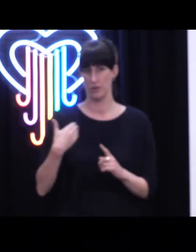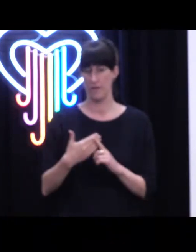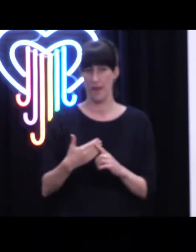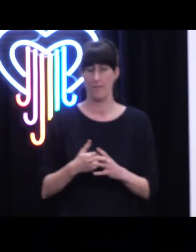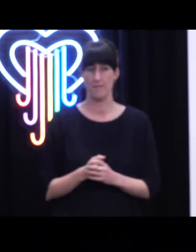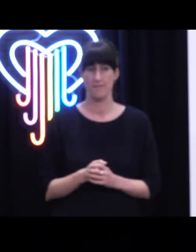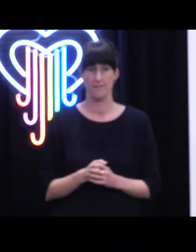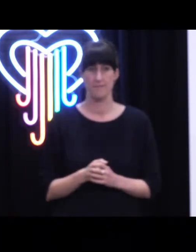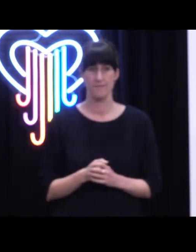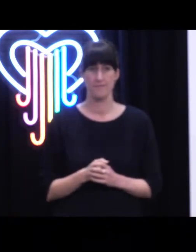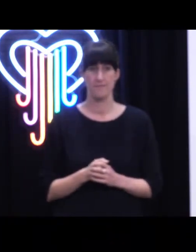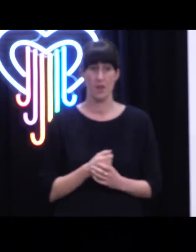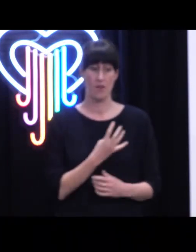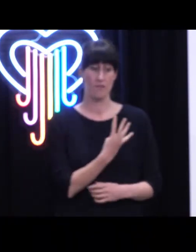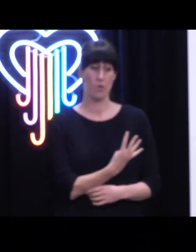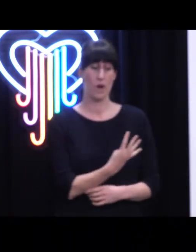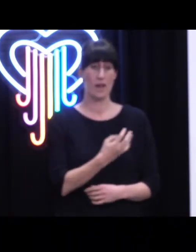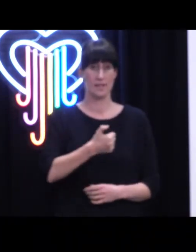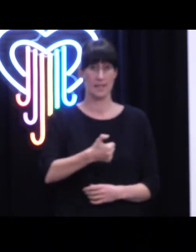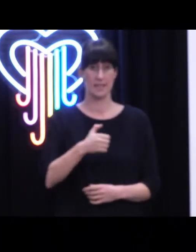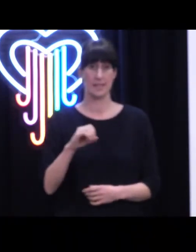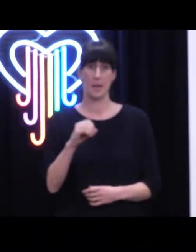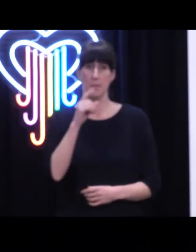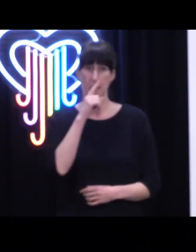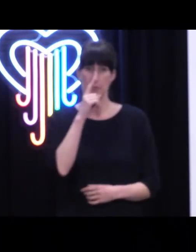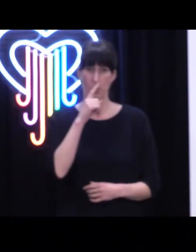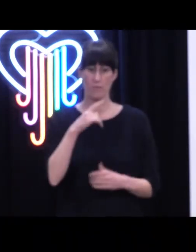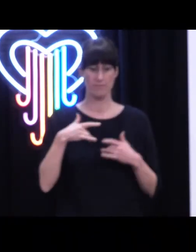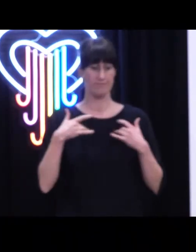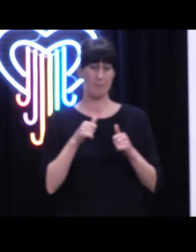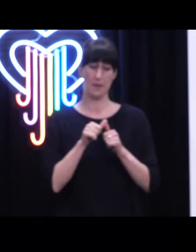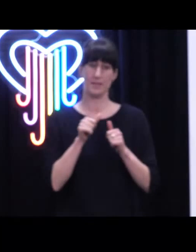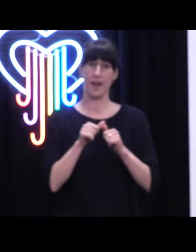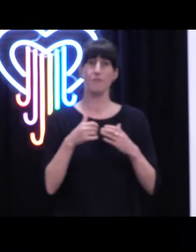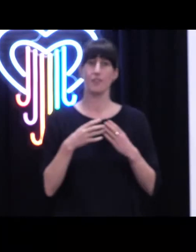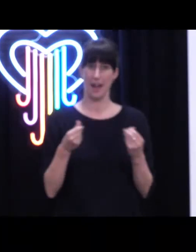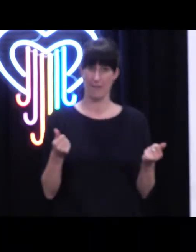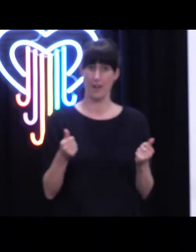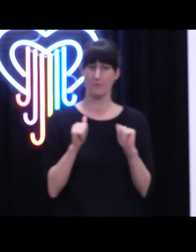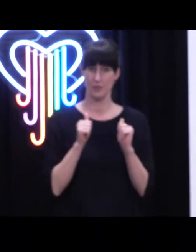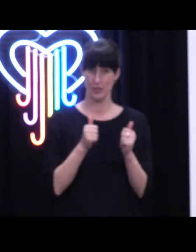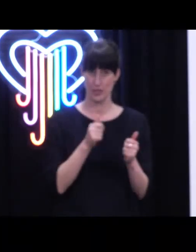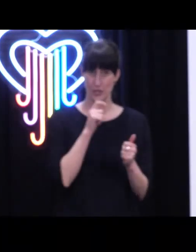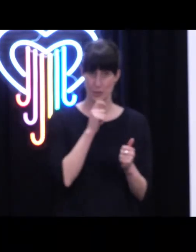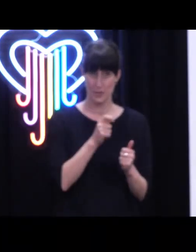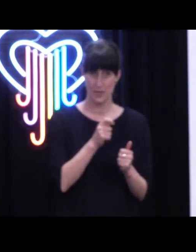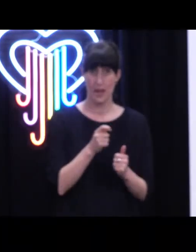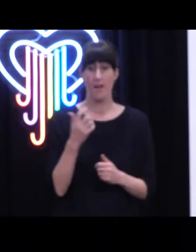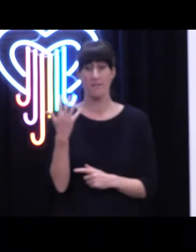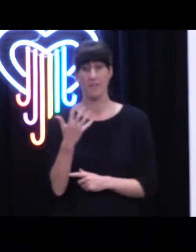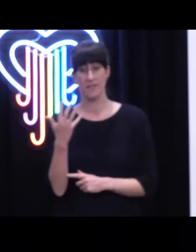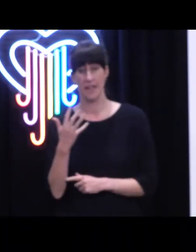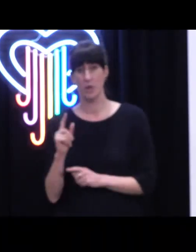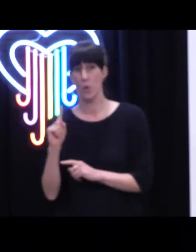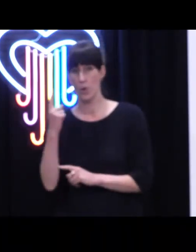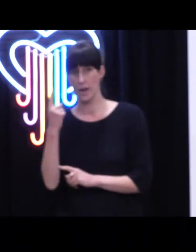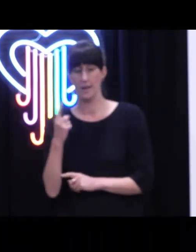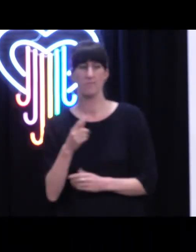now 460 cases who have recovered, which is great news. 15 of those are in Wellington, and the remainder are in